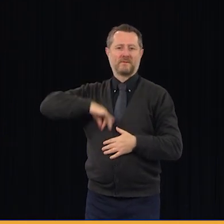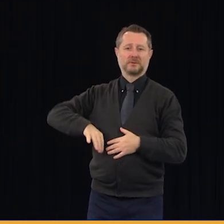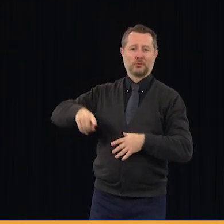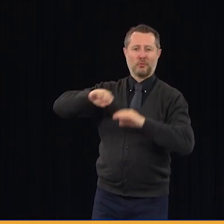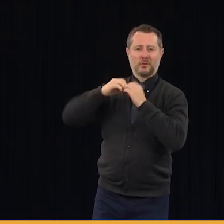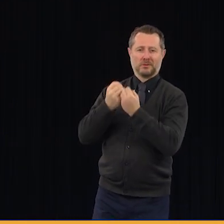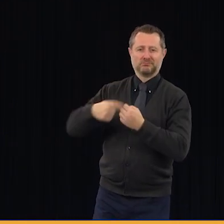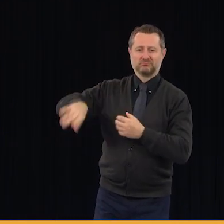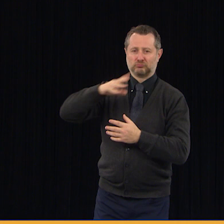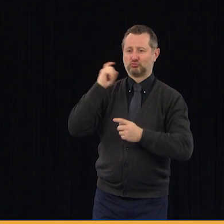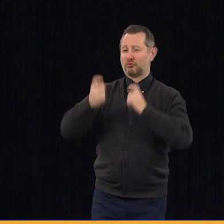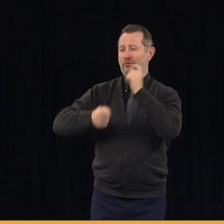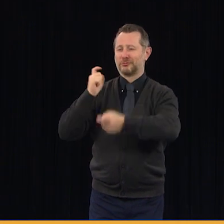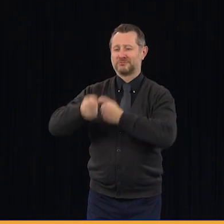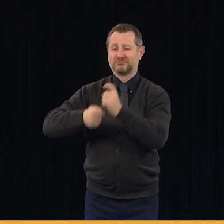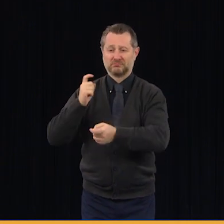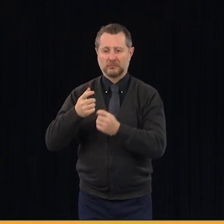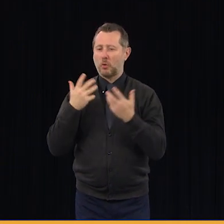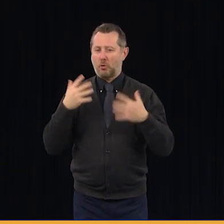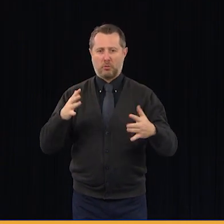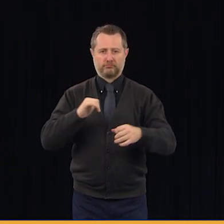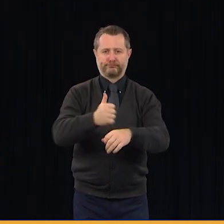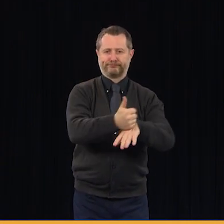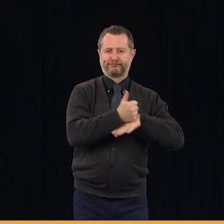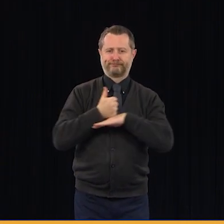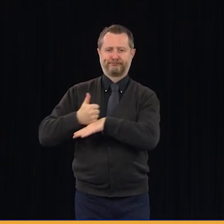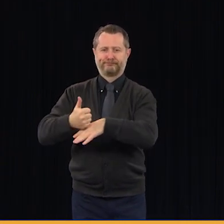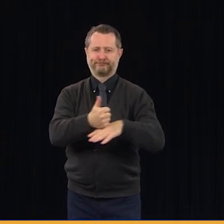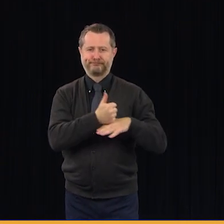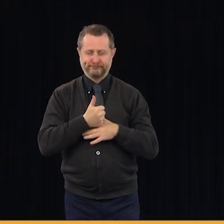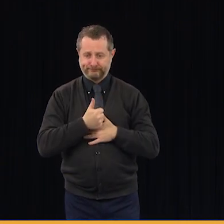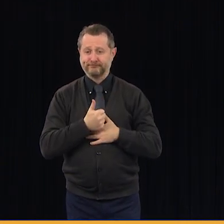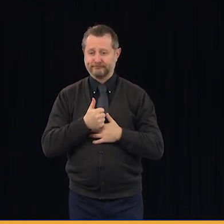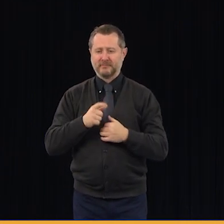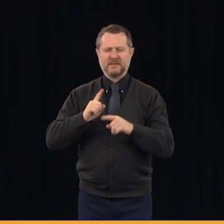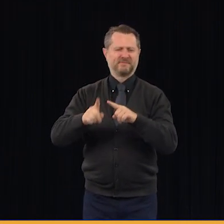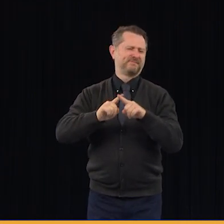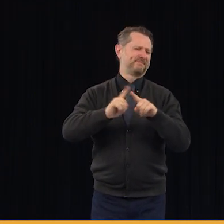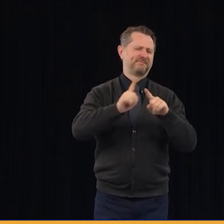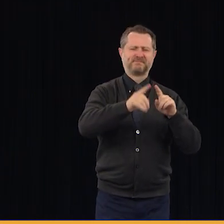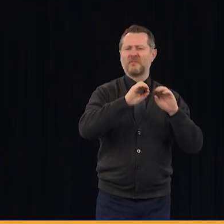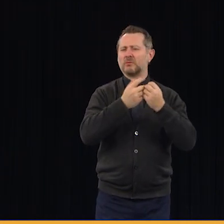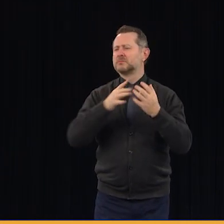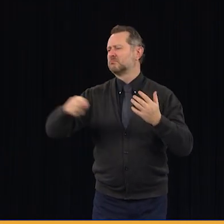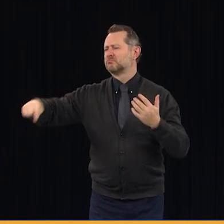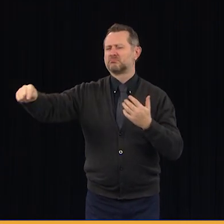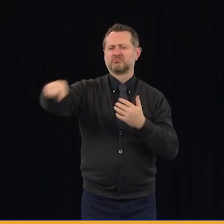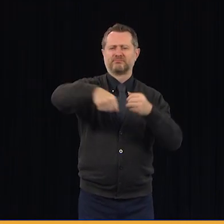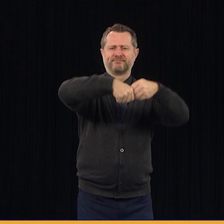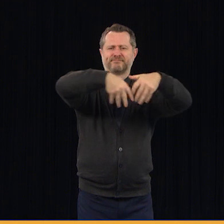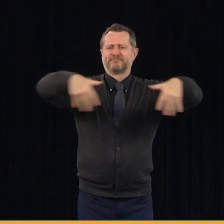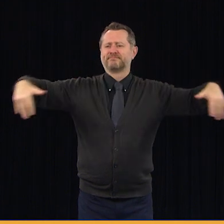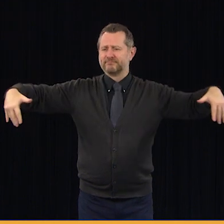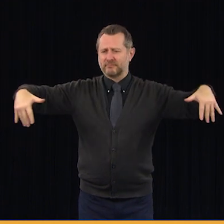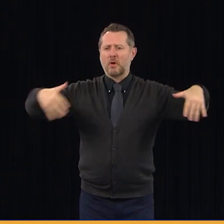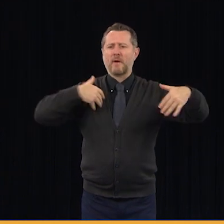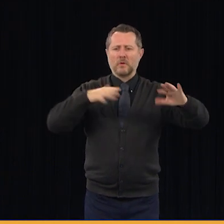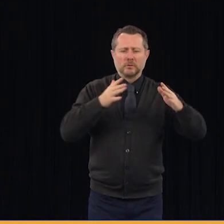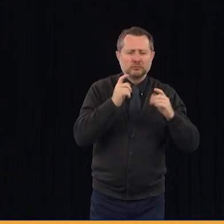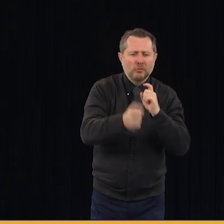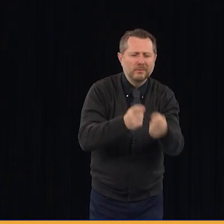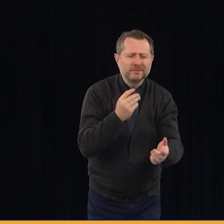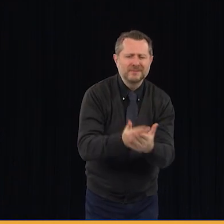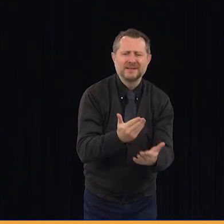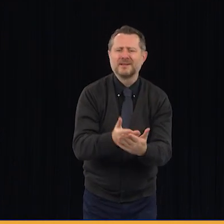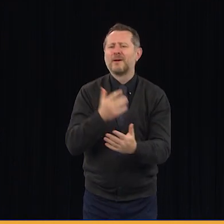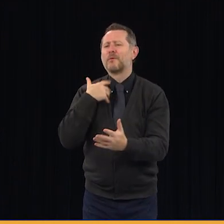tremendous outpouring of support from organized not-for-profits, et cetera, but also people just wanting to donate, people just wanting to help.